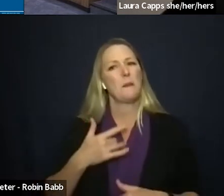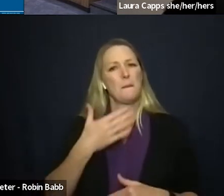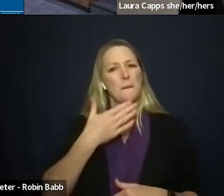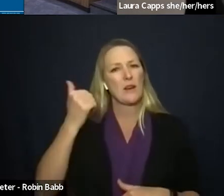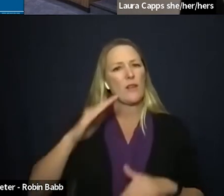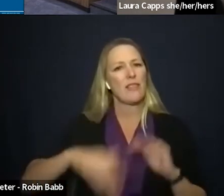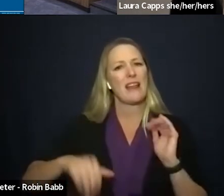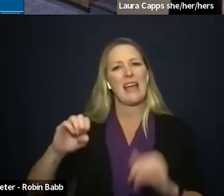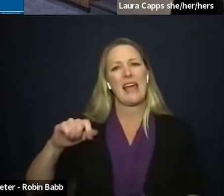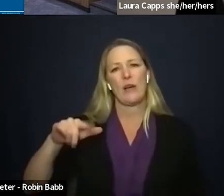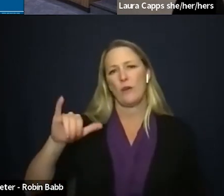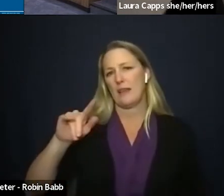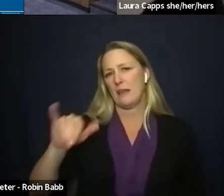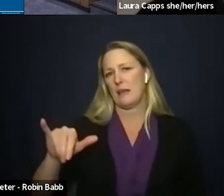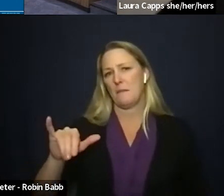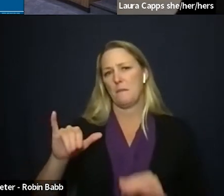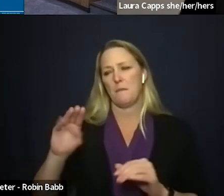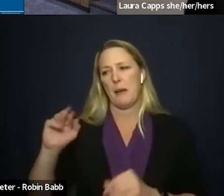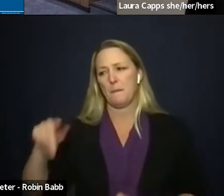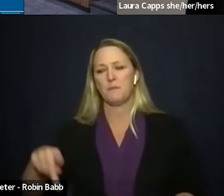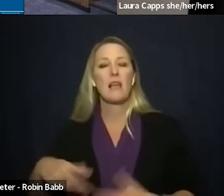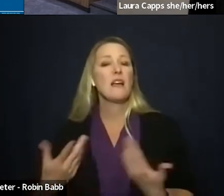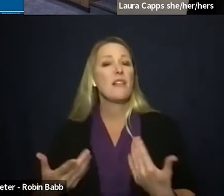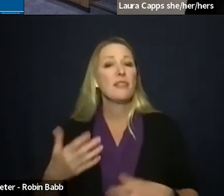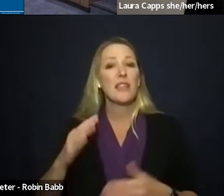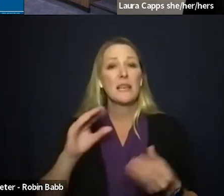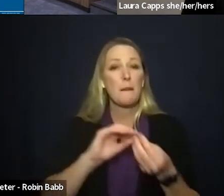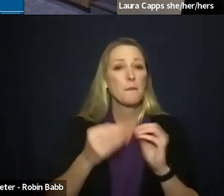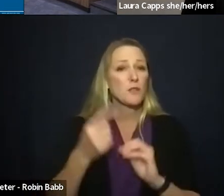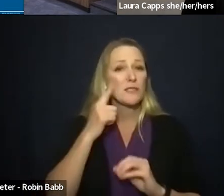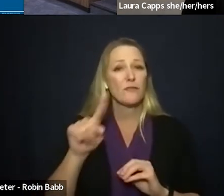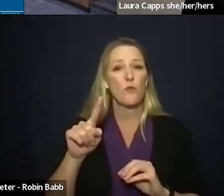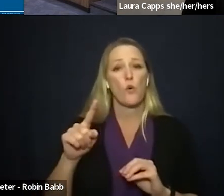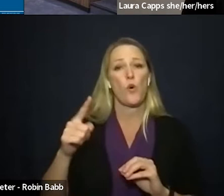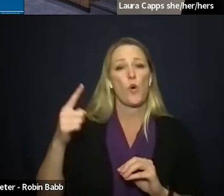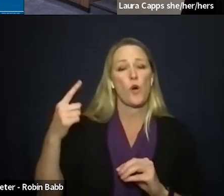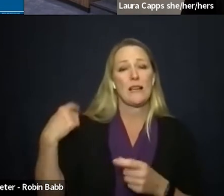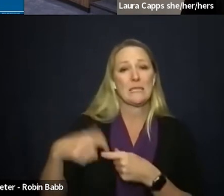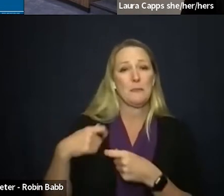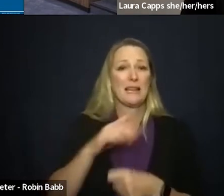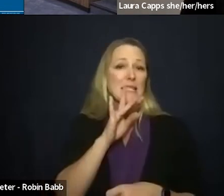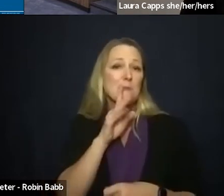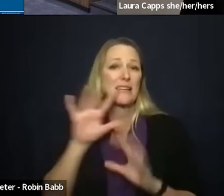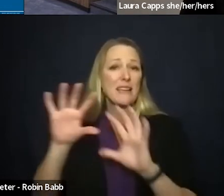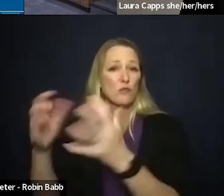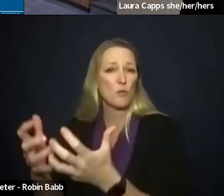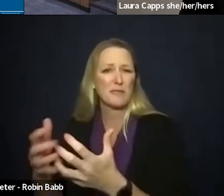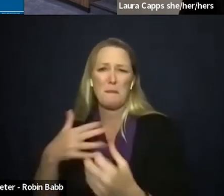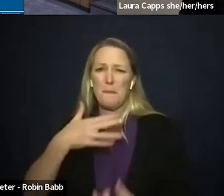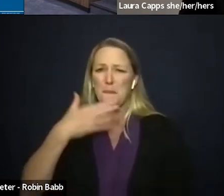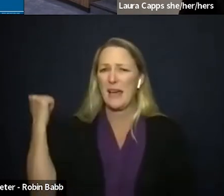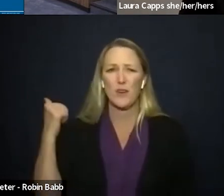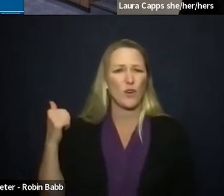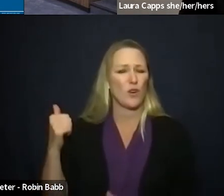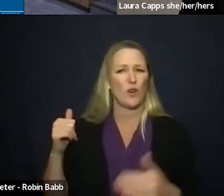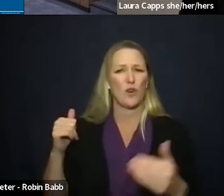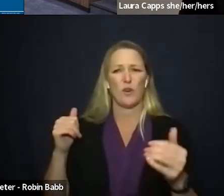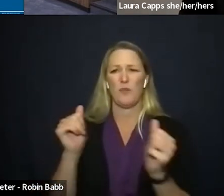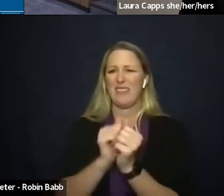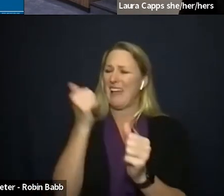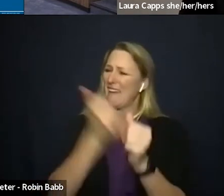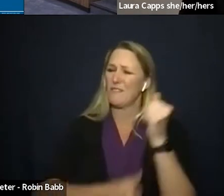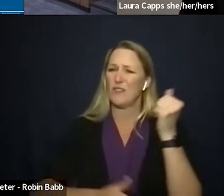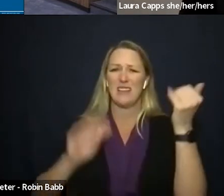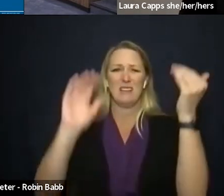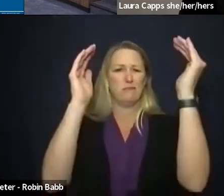numbers for hispanic cdap are better in every um measure it has three